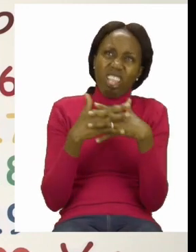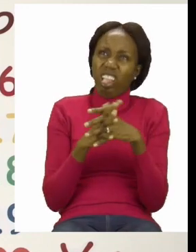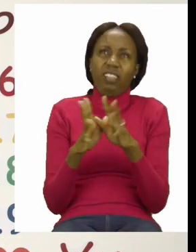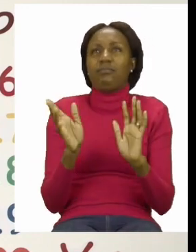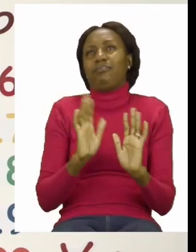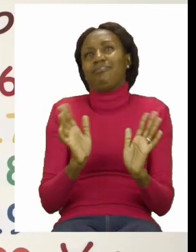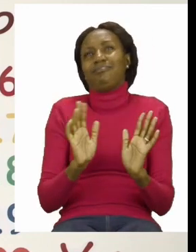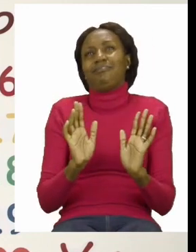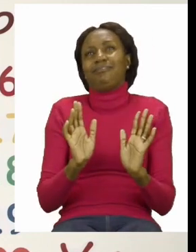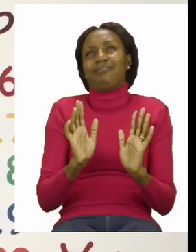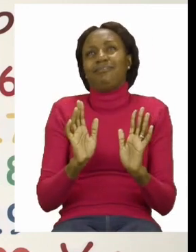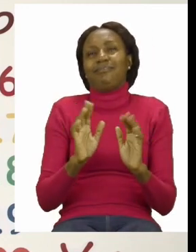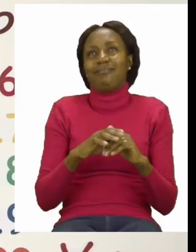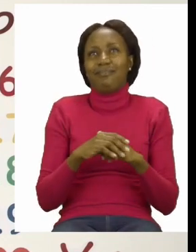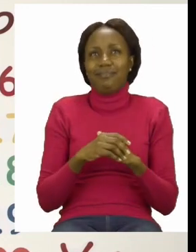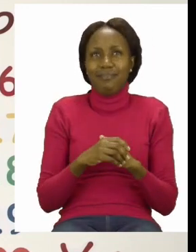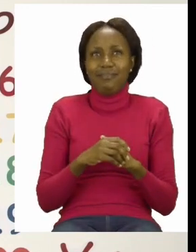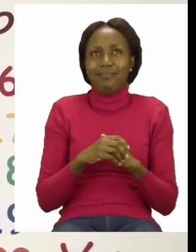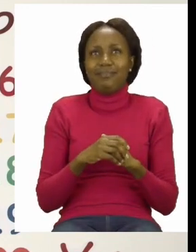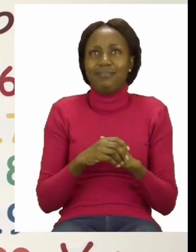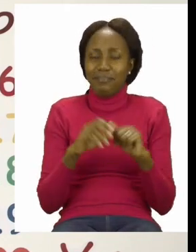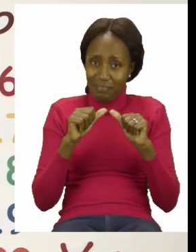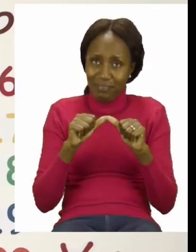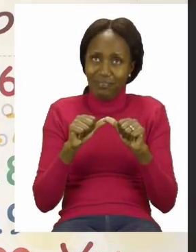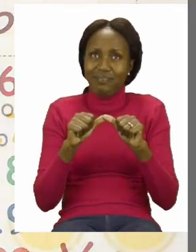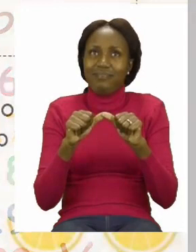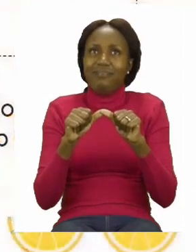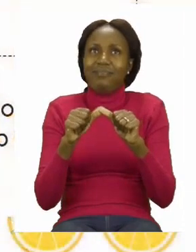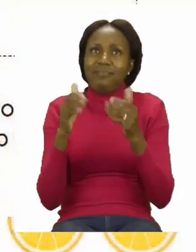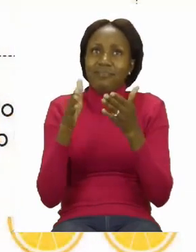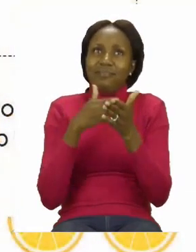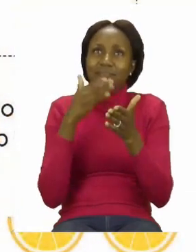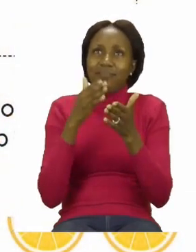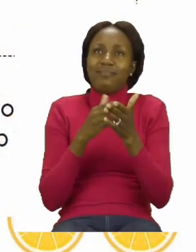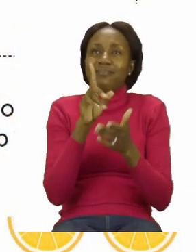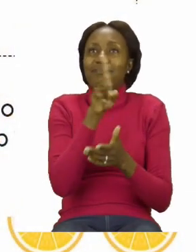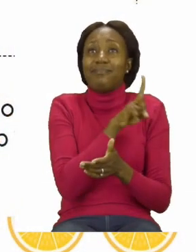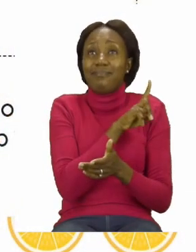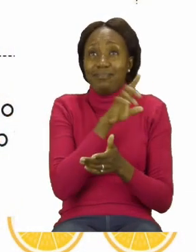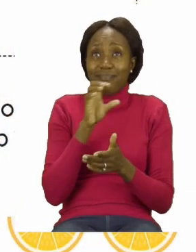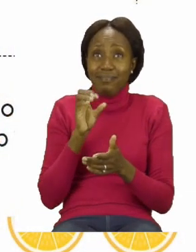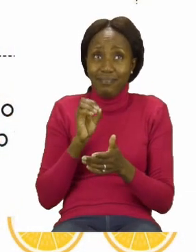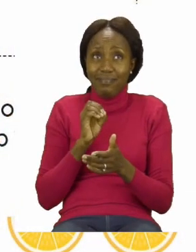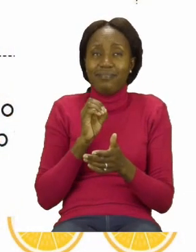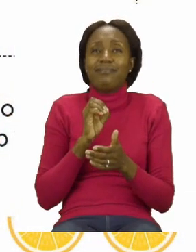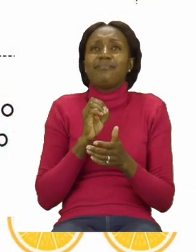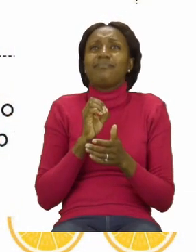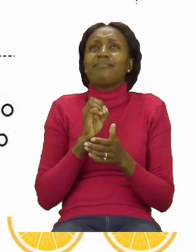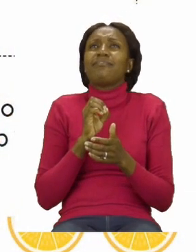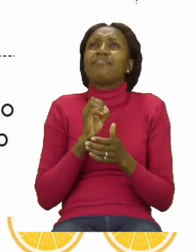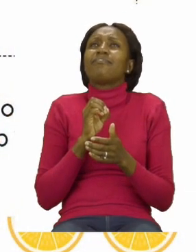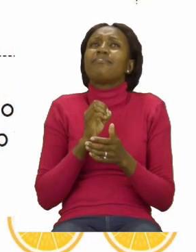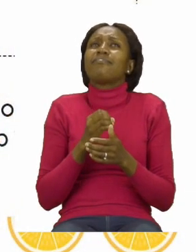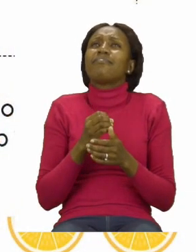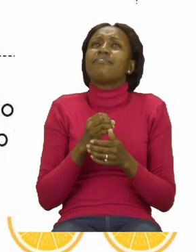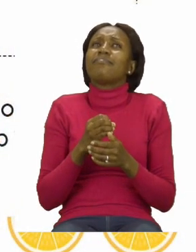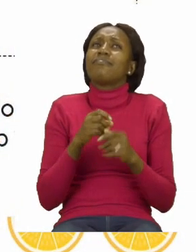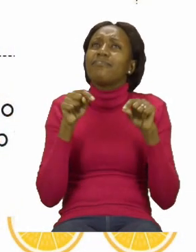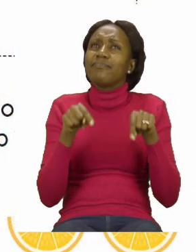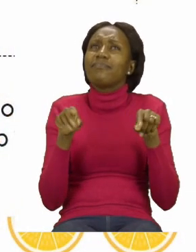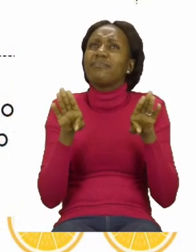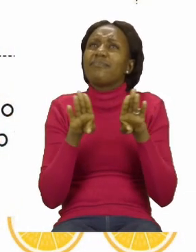instructions. Let's now go to the next page, page 10. On page 10, we're going to be